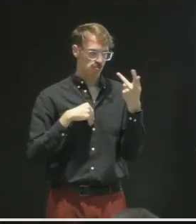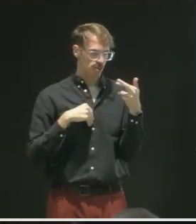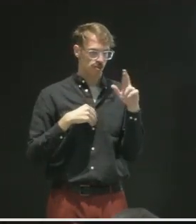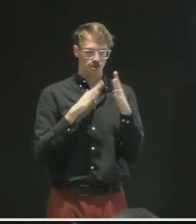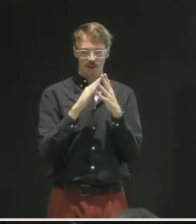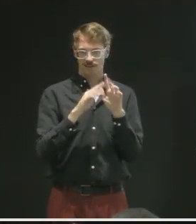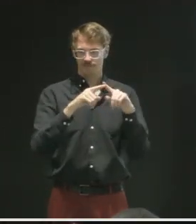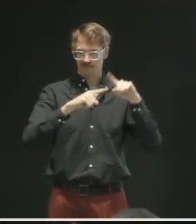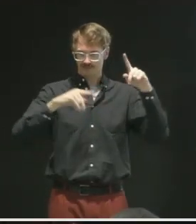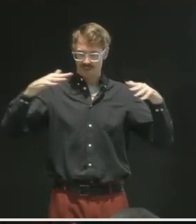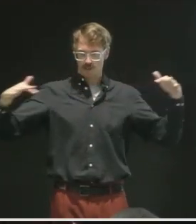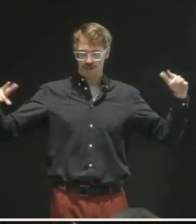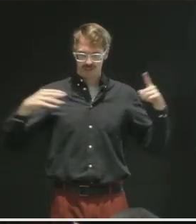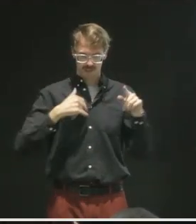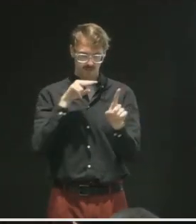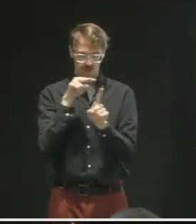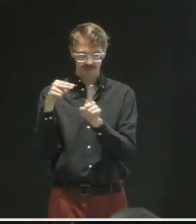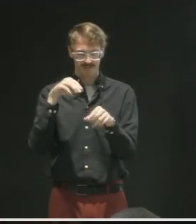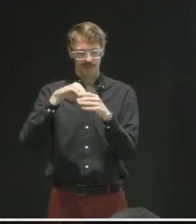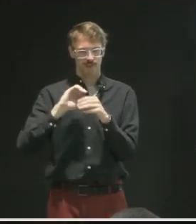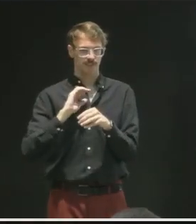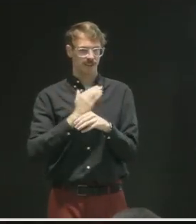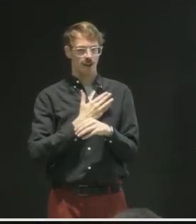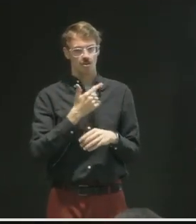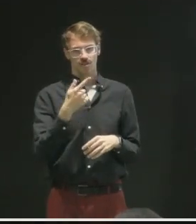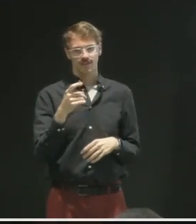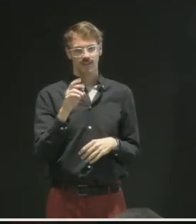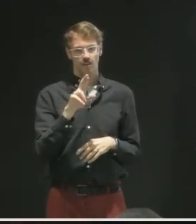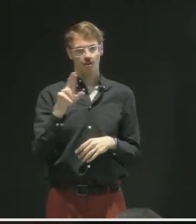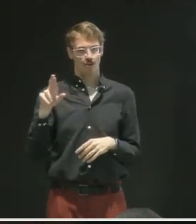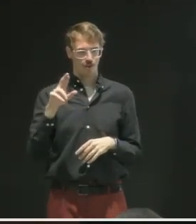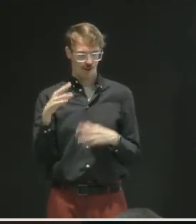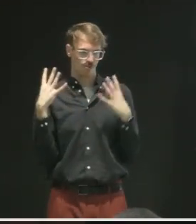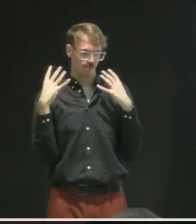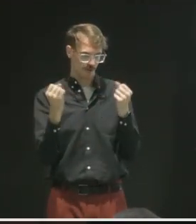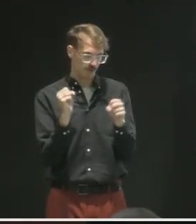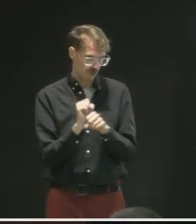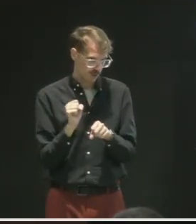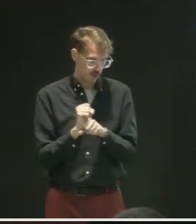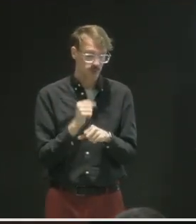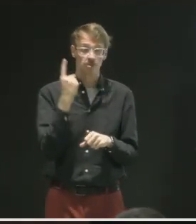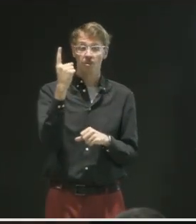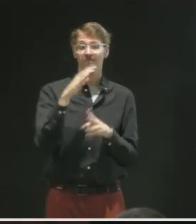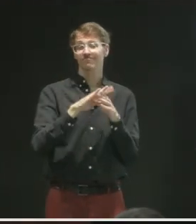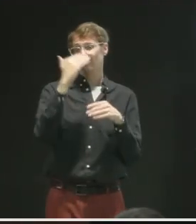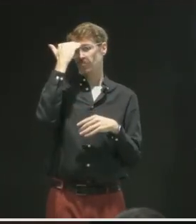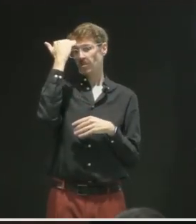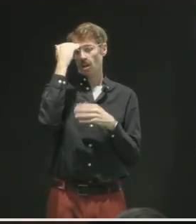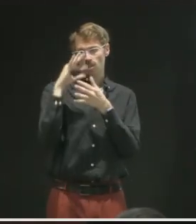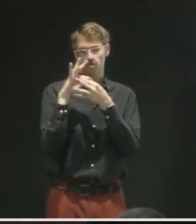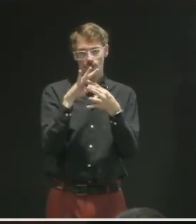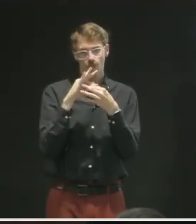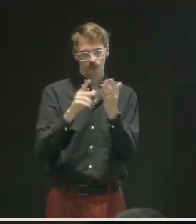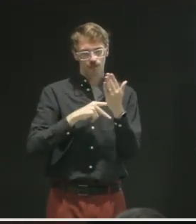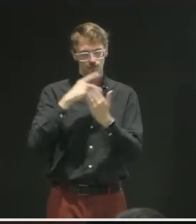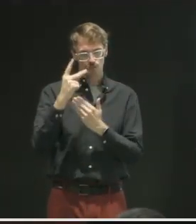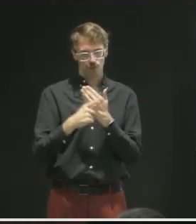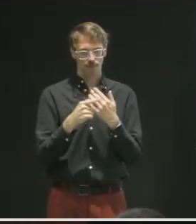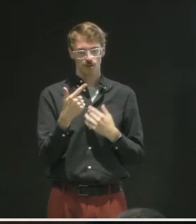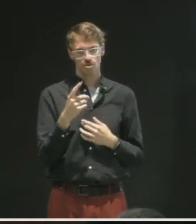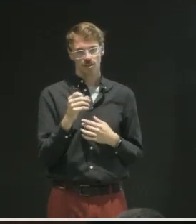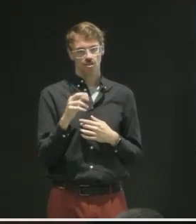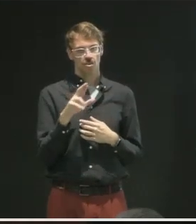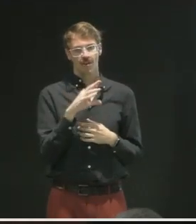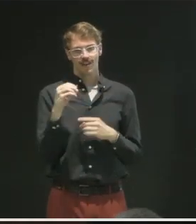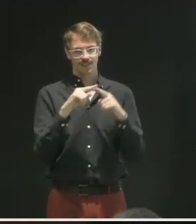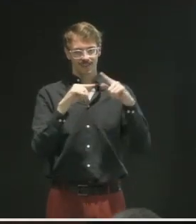DLL and recovery efforts. And one of the successful program is the Knowledge Co-Creation Program, Gender and Diversity in Disaster